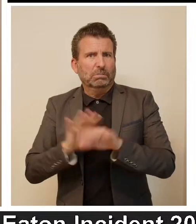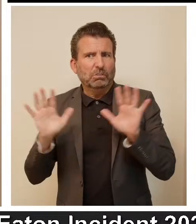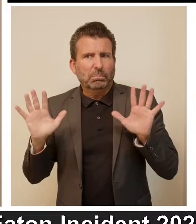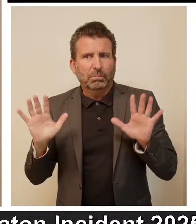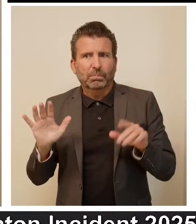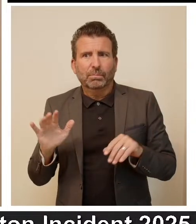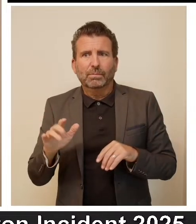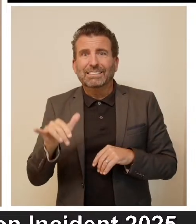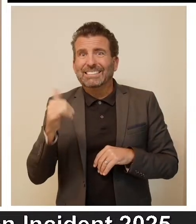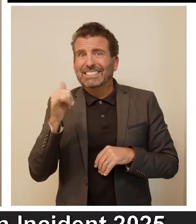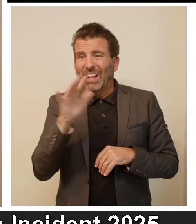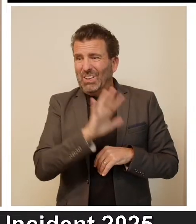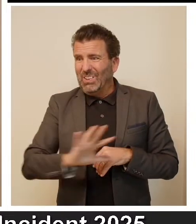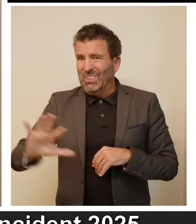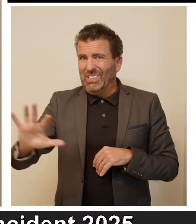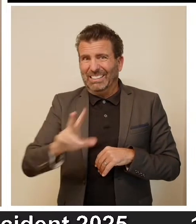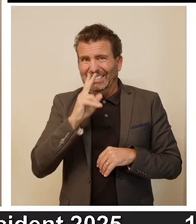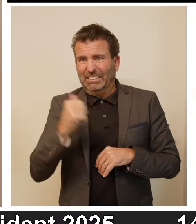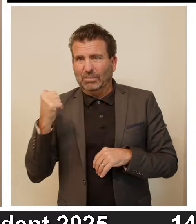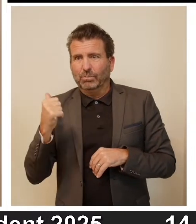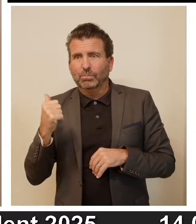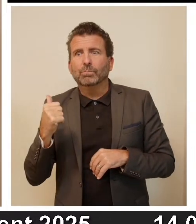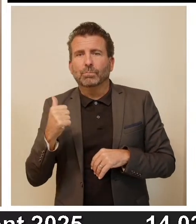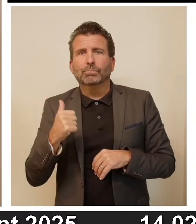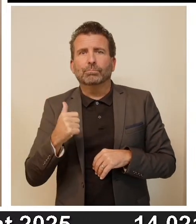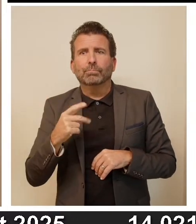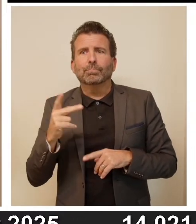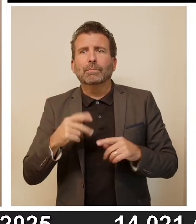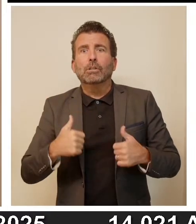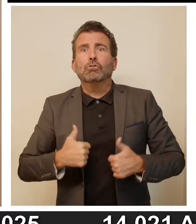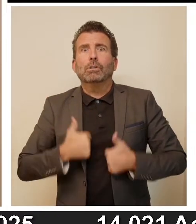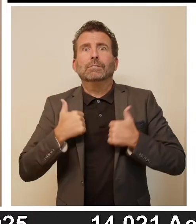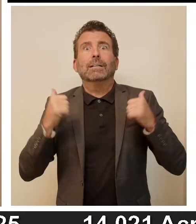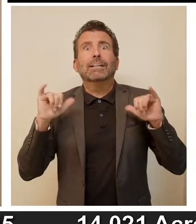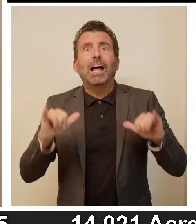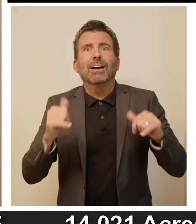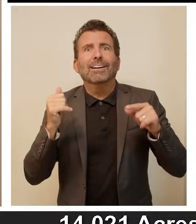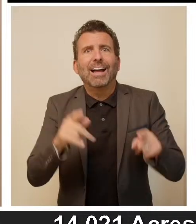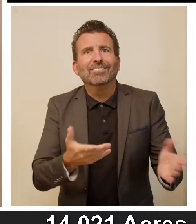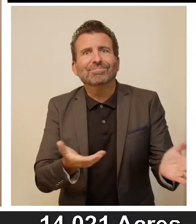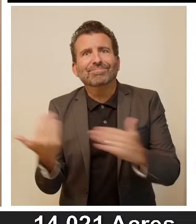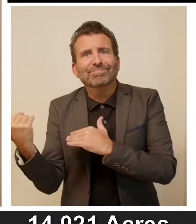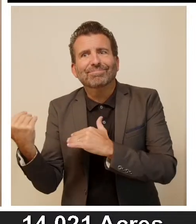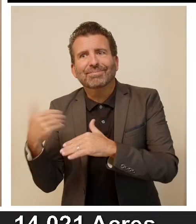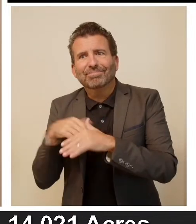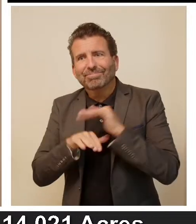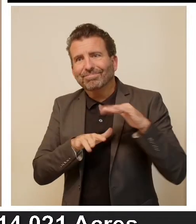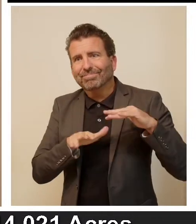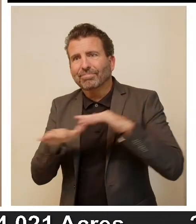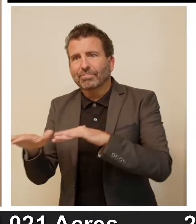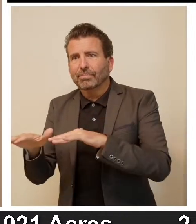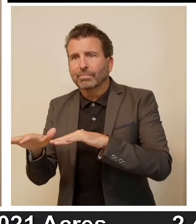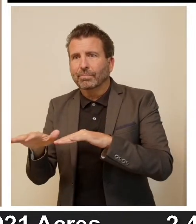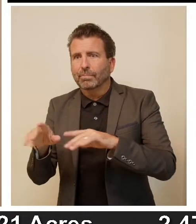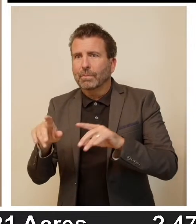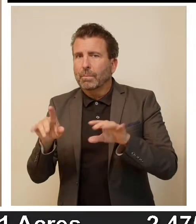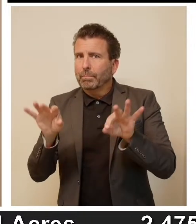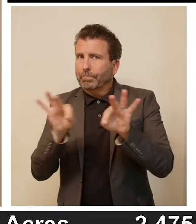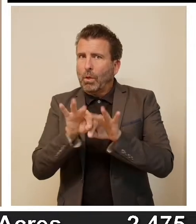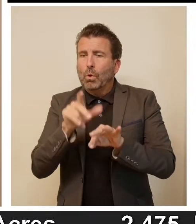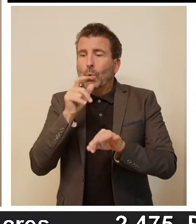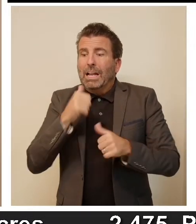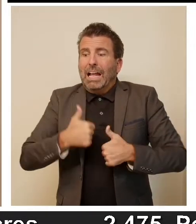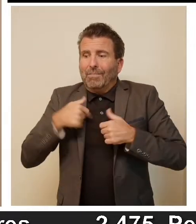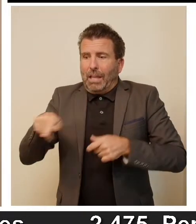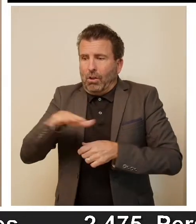is now under a residents only. What that means is that all of our residents that are still affected by the burn scar are